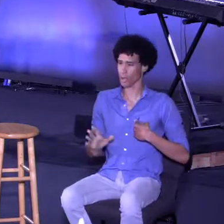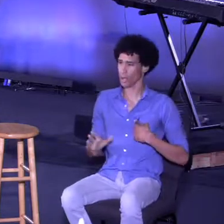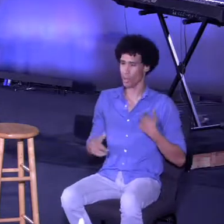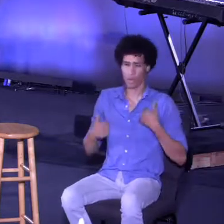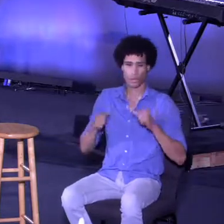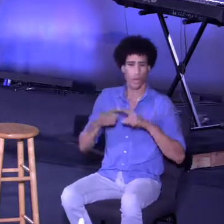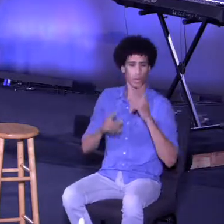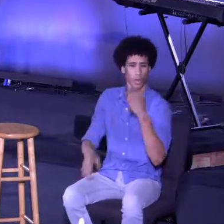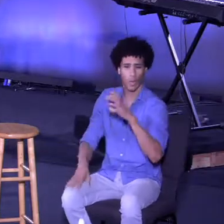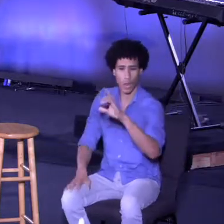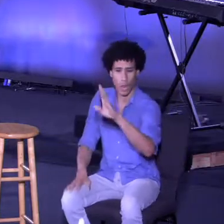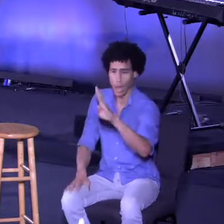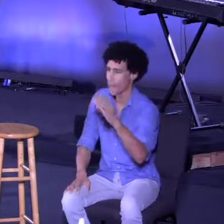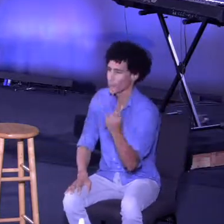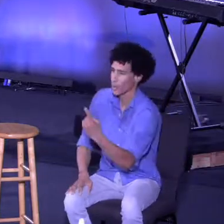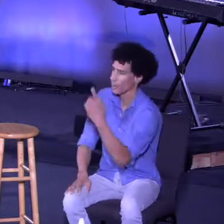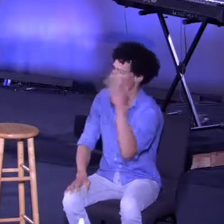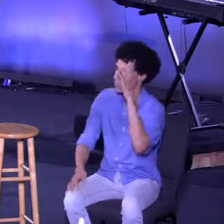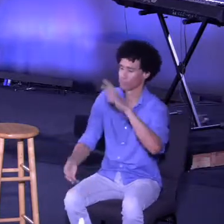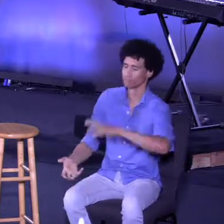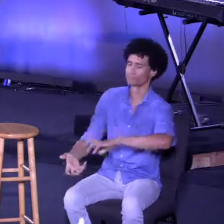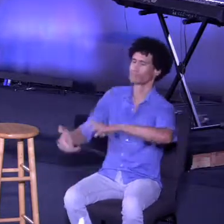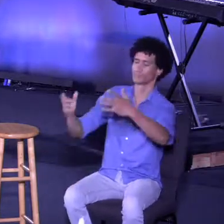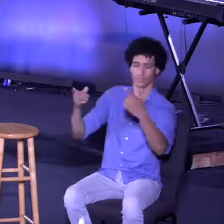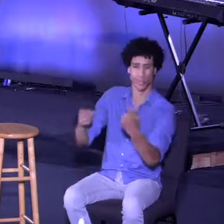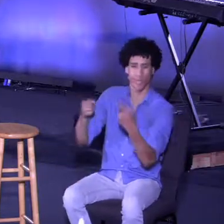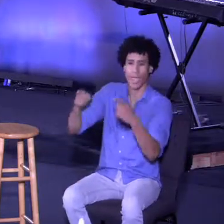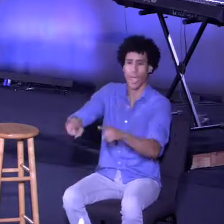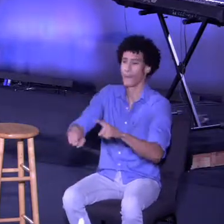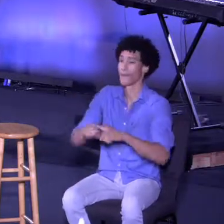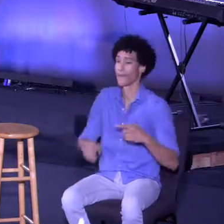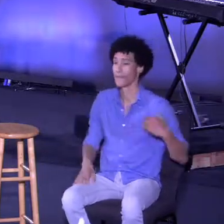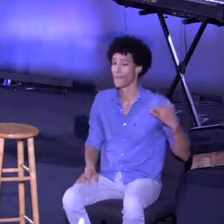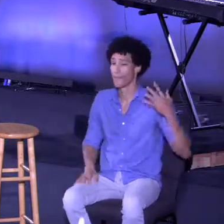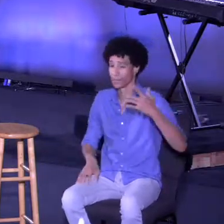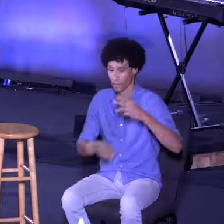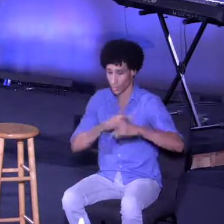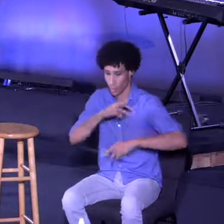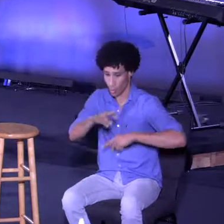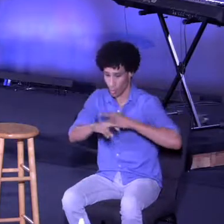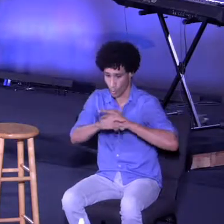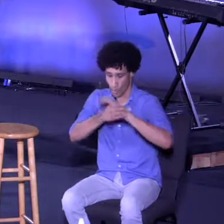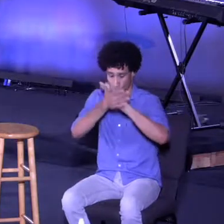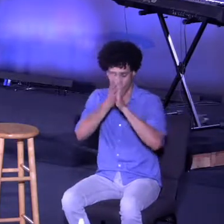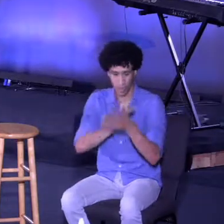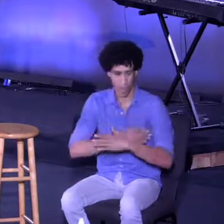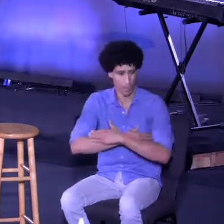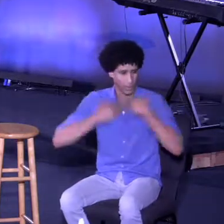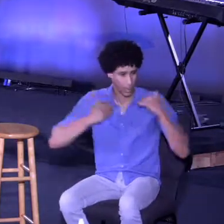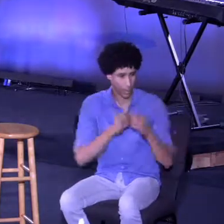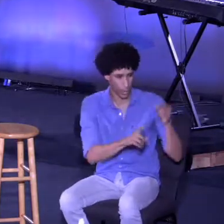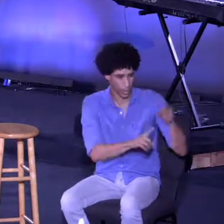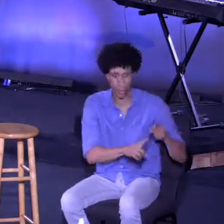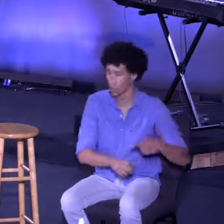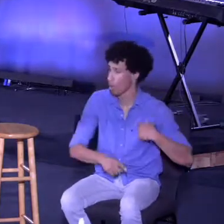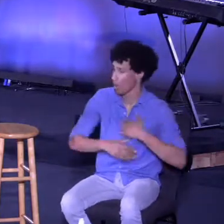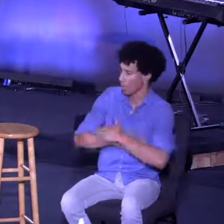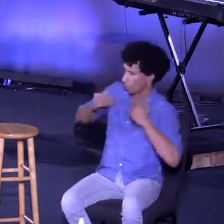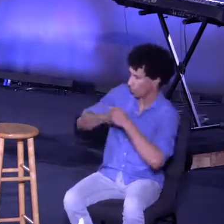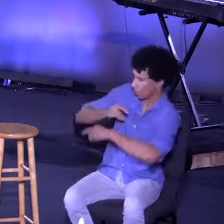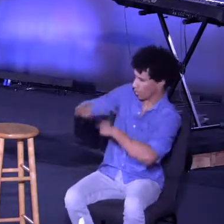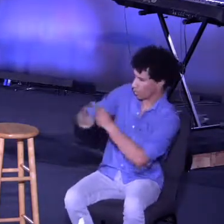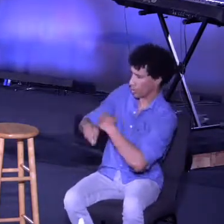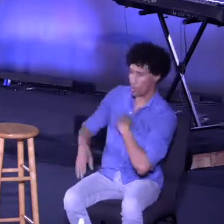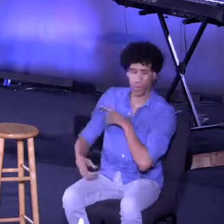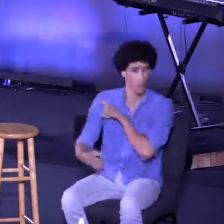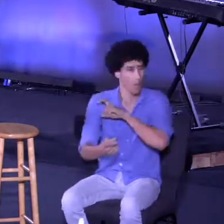will always go wrong. And eventually, when this world gets tired of us and we get tired of the world, we'll go back to our mama and say, Mama, the world don't